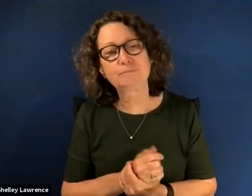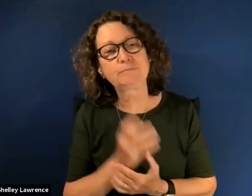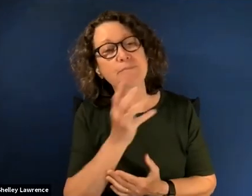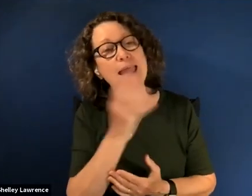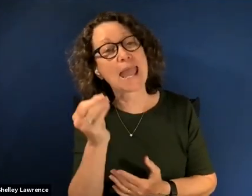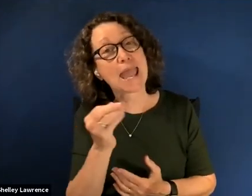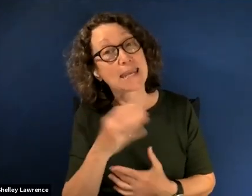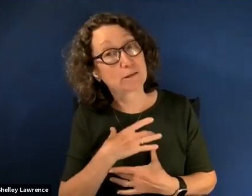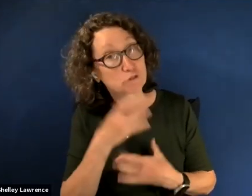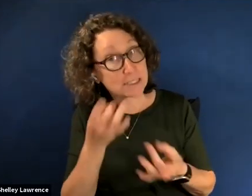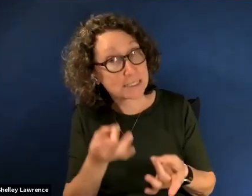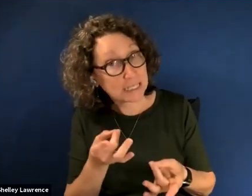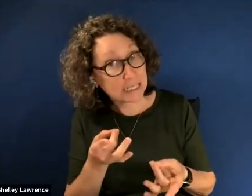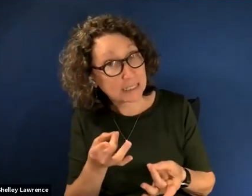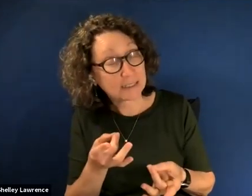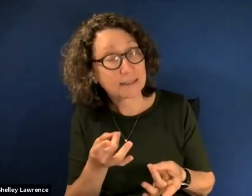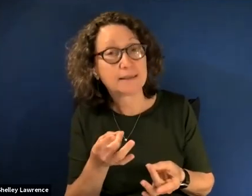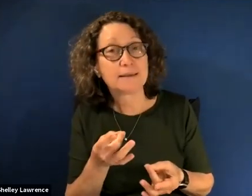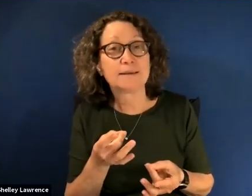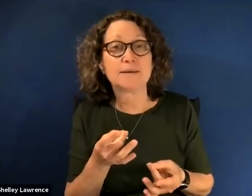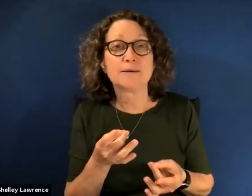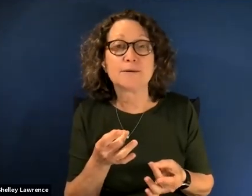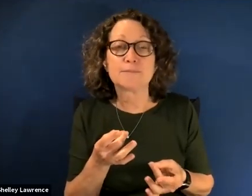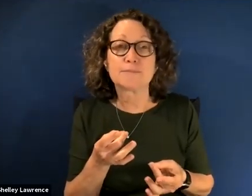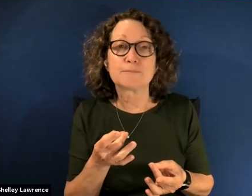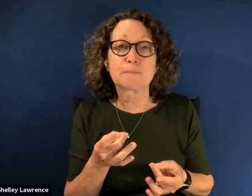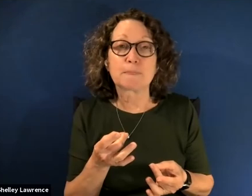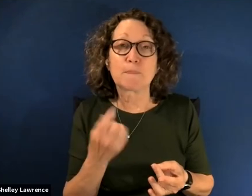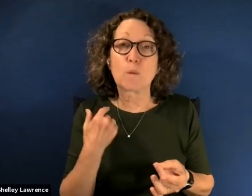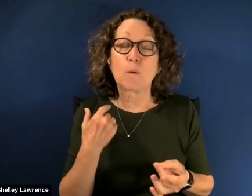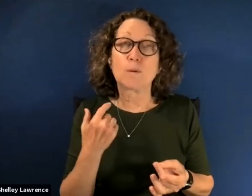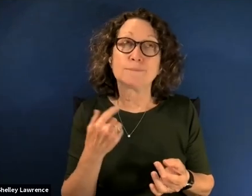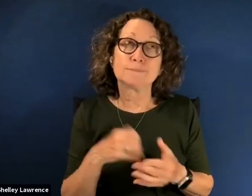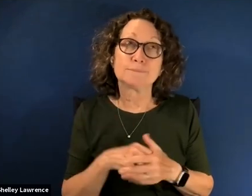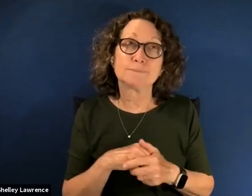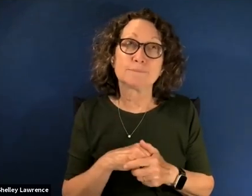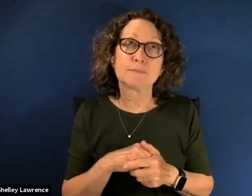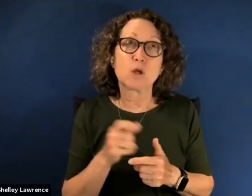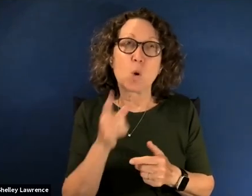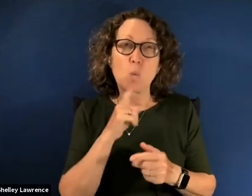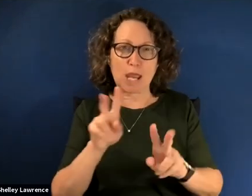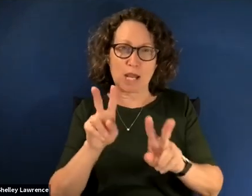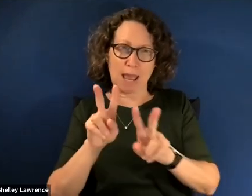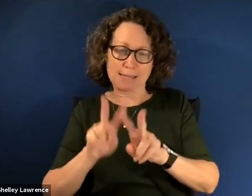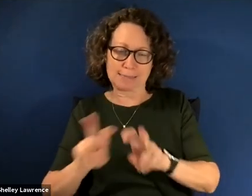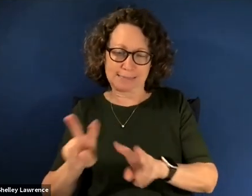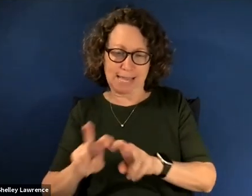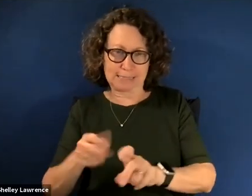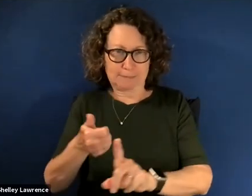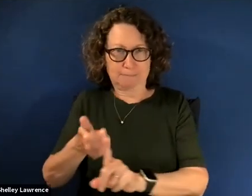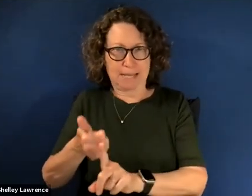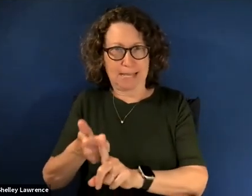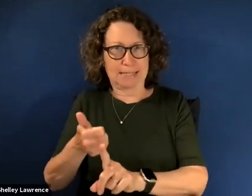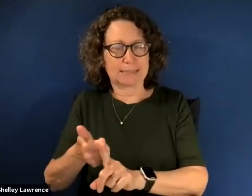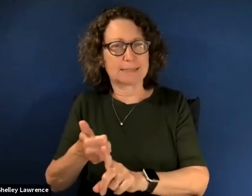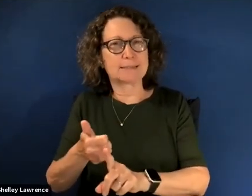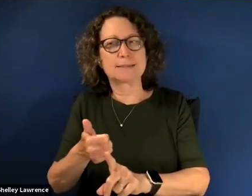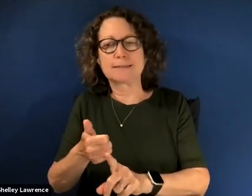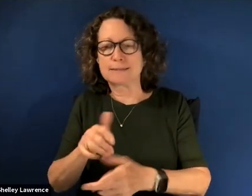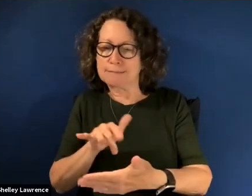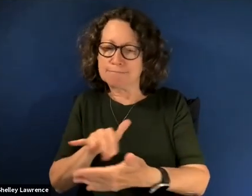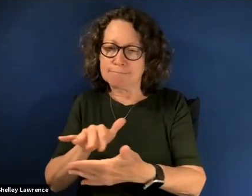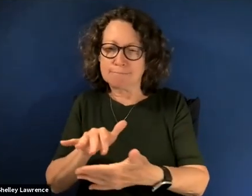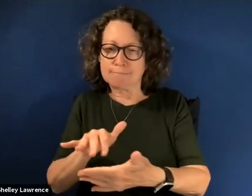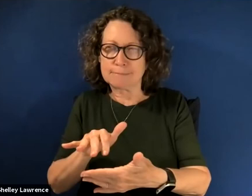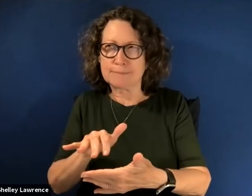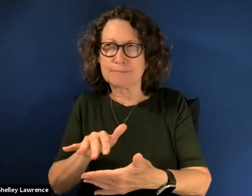And what's interesting about it is that, you know, when your assessments are not,